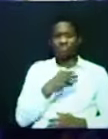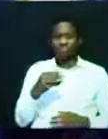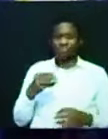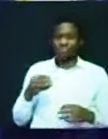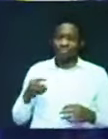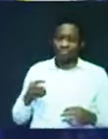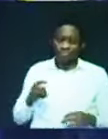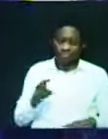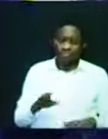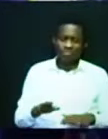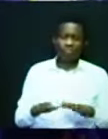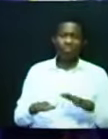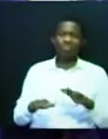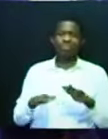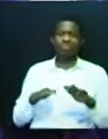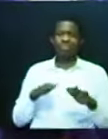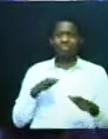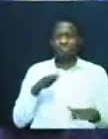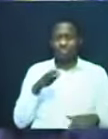na